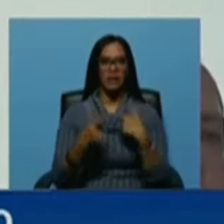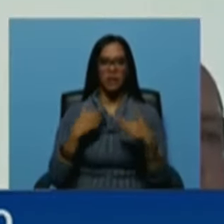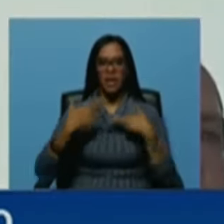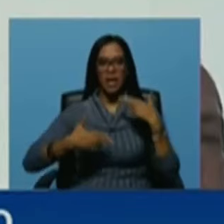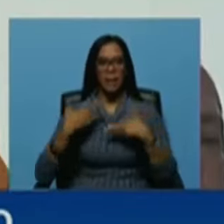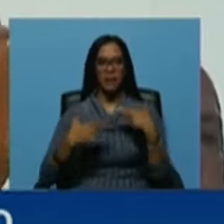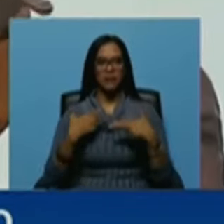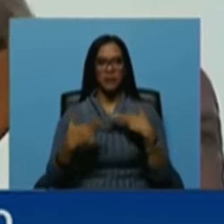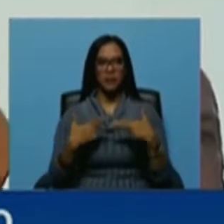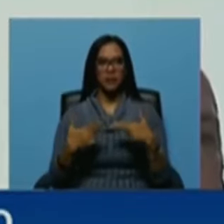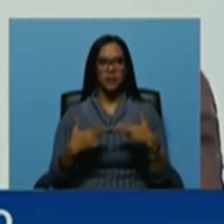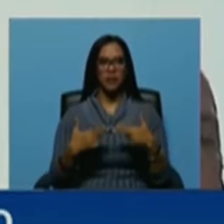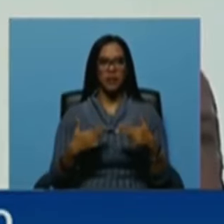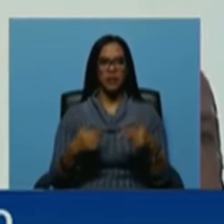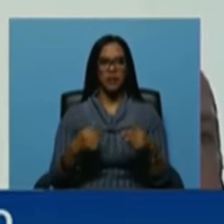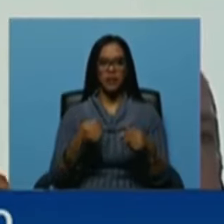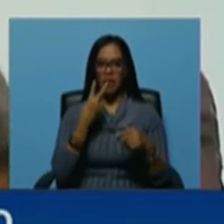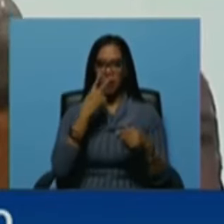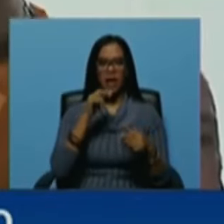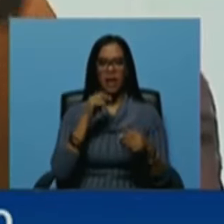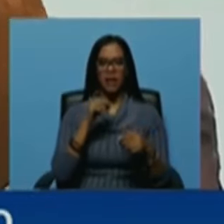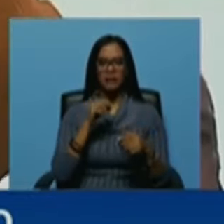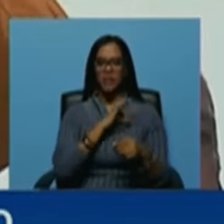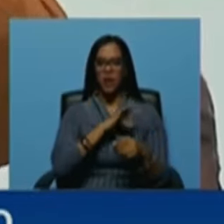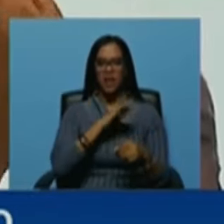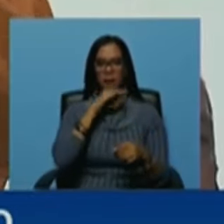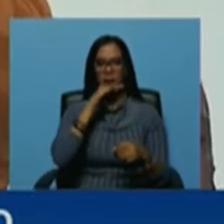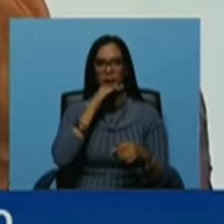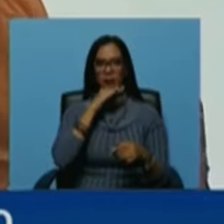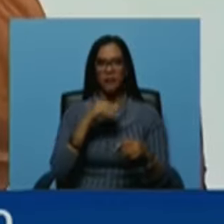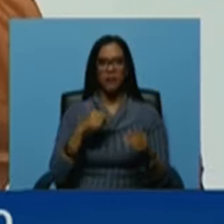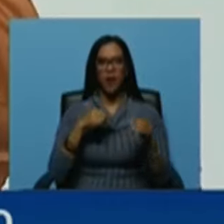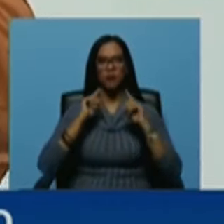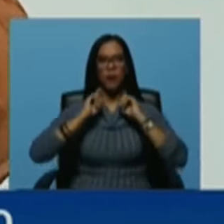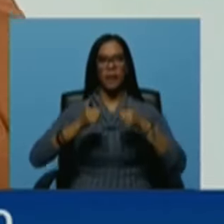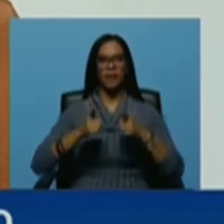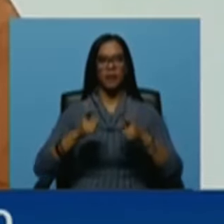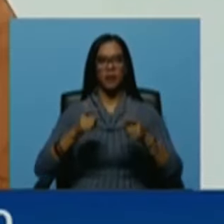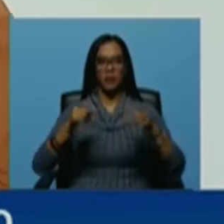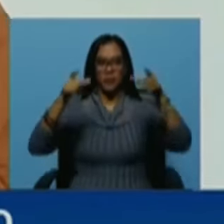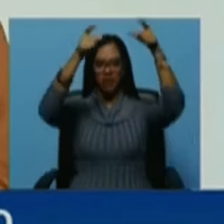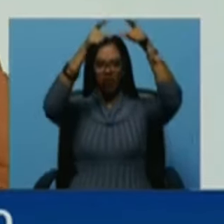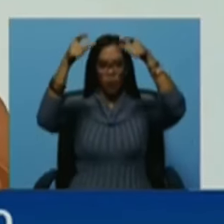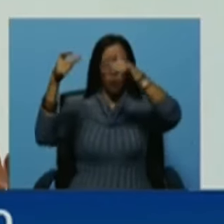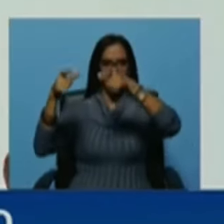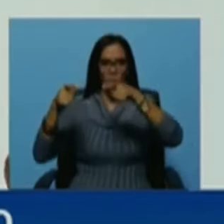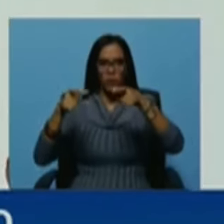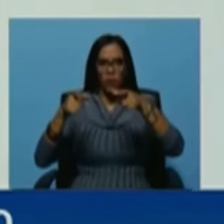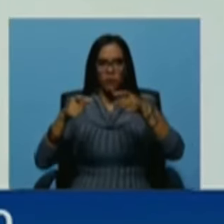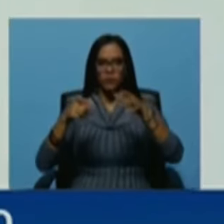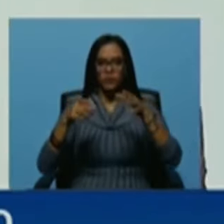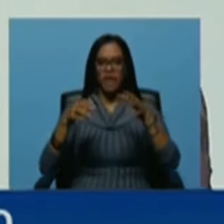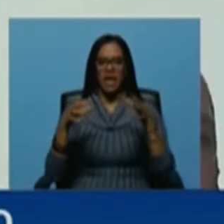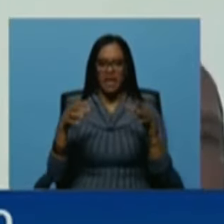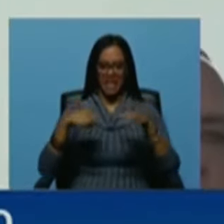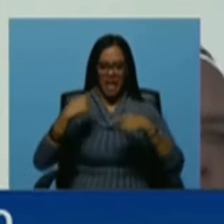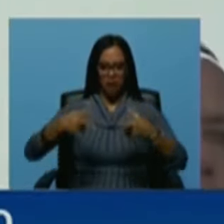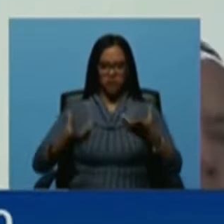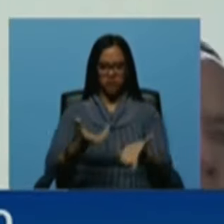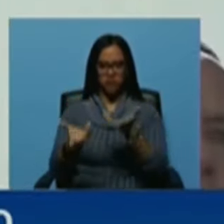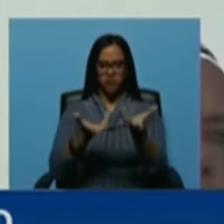the criminals, they stopped and they told the women, the woman that was very angry, and they put fire to